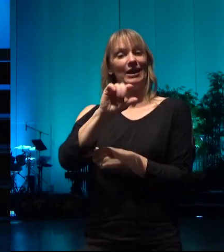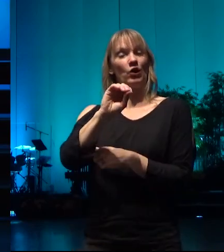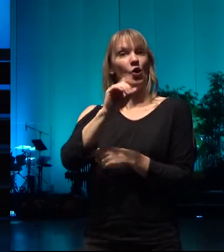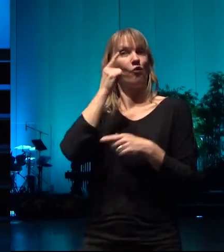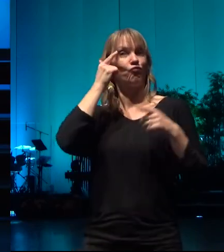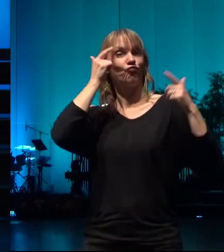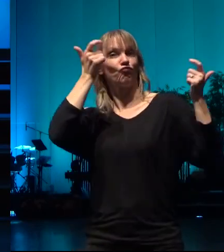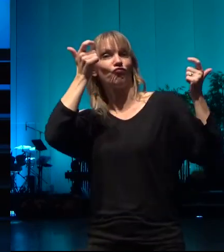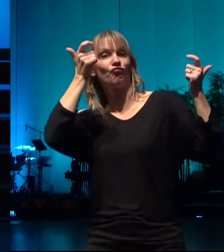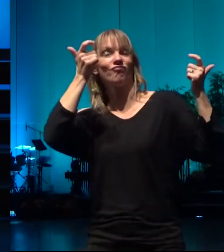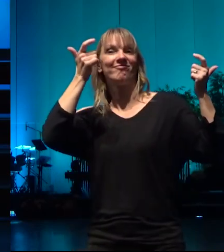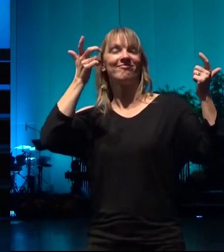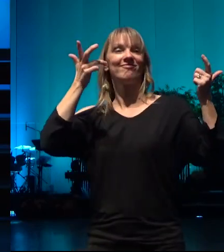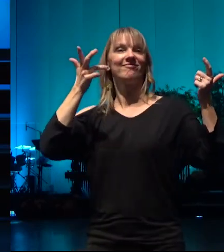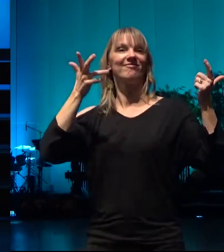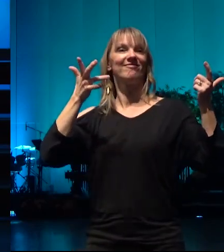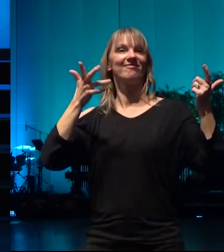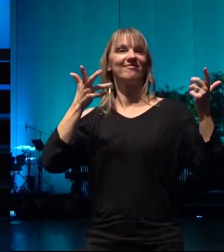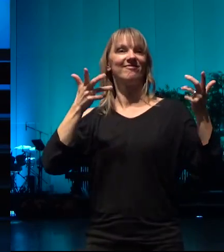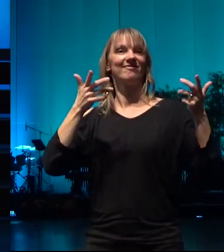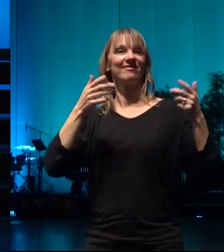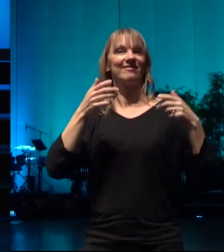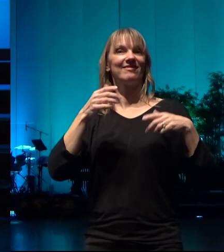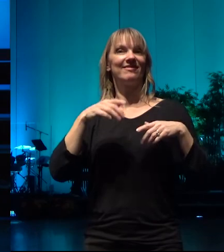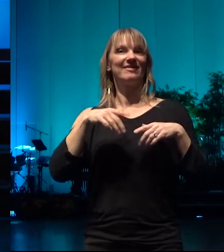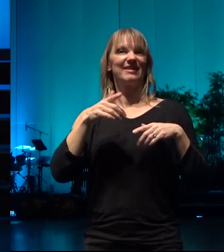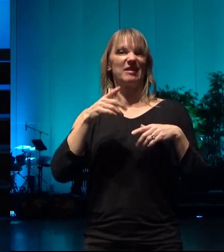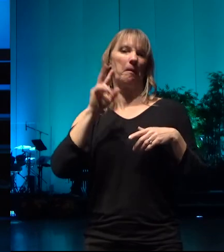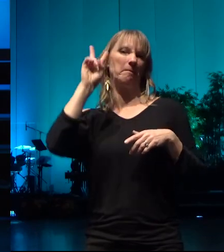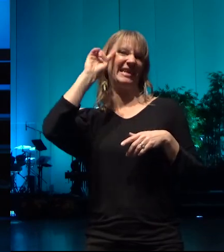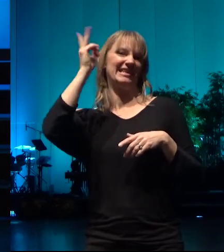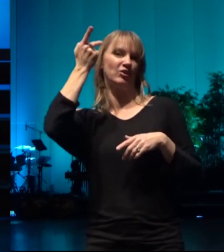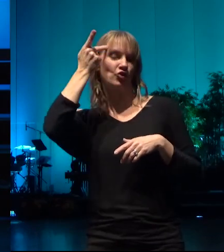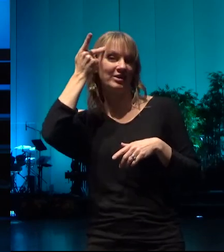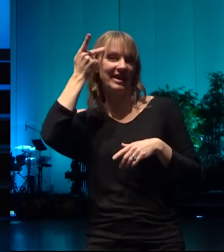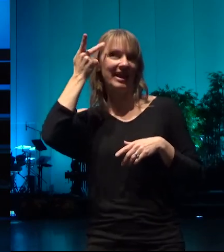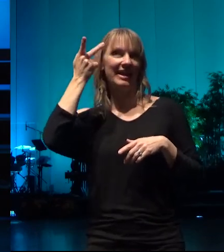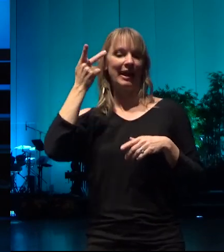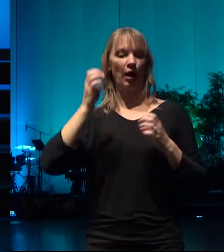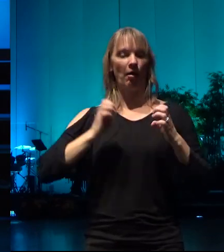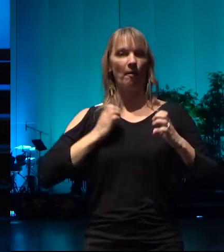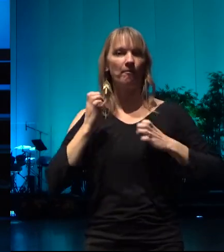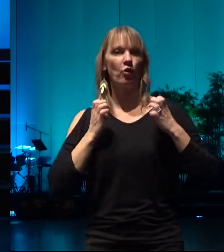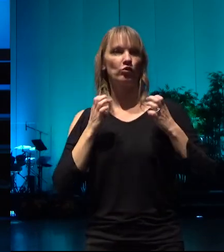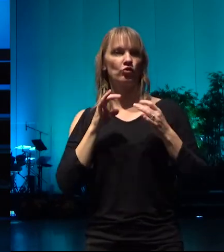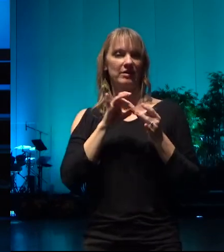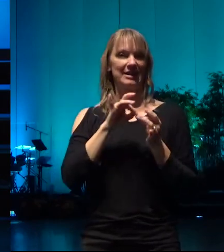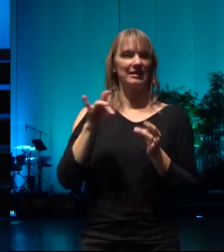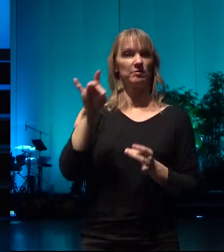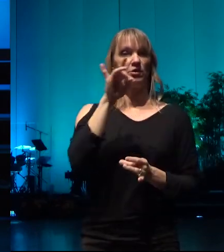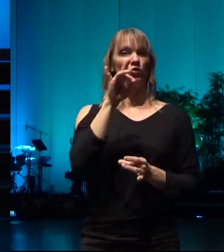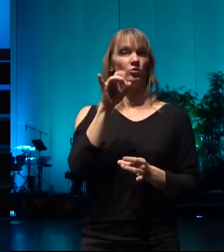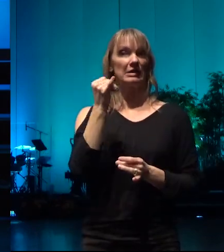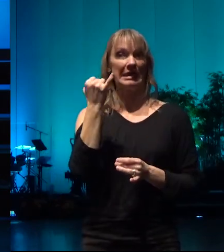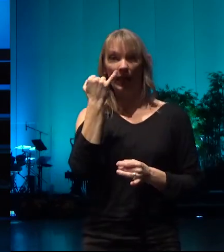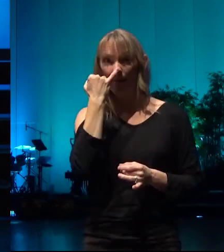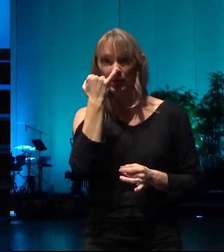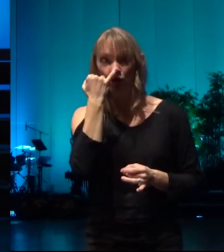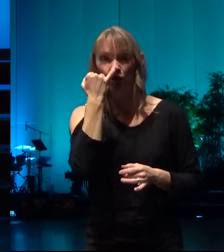that egocentric understanding. It's kind of a misunderstanding, an emotional and